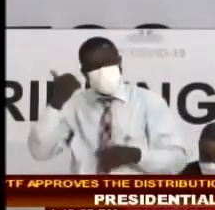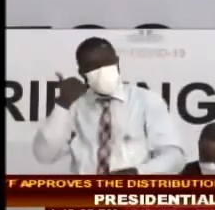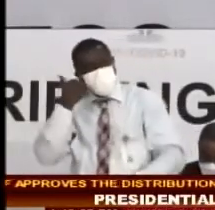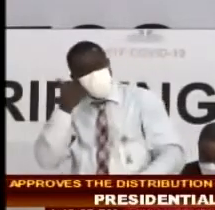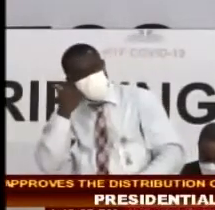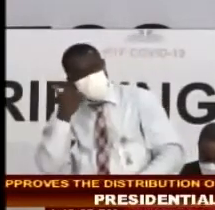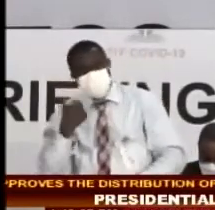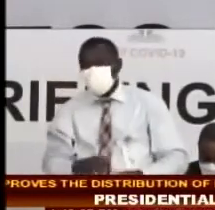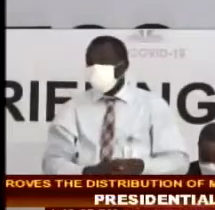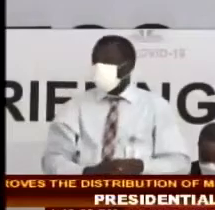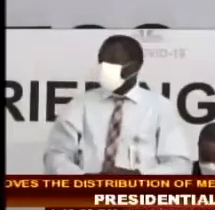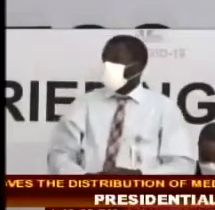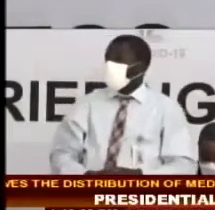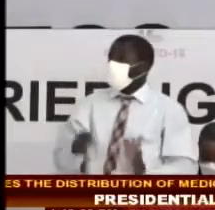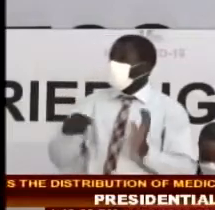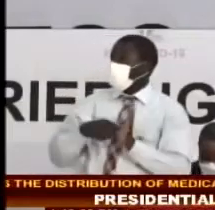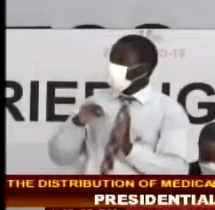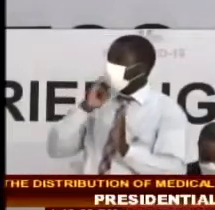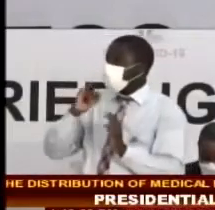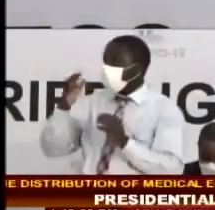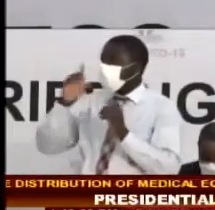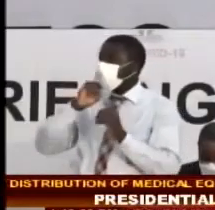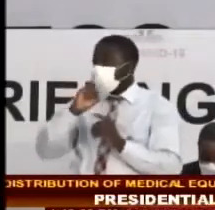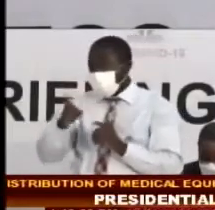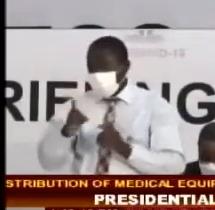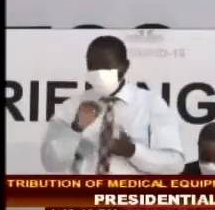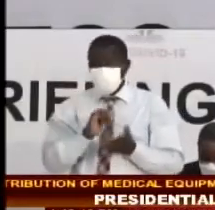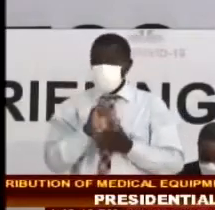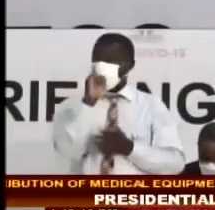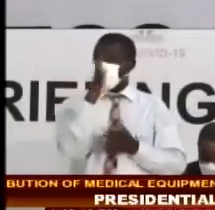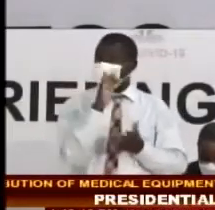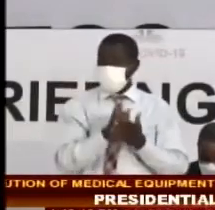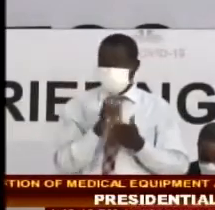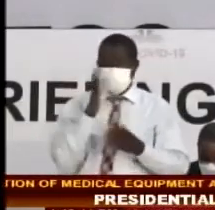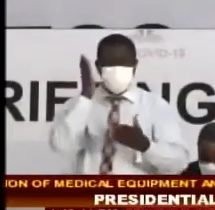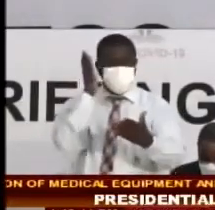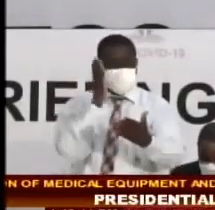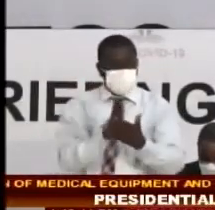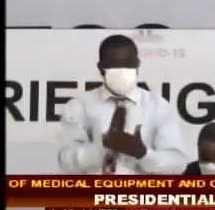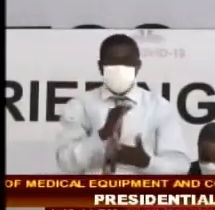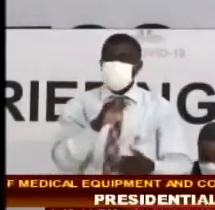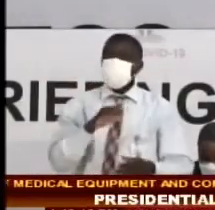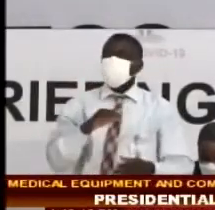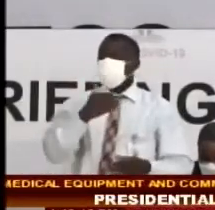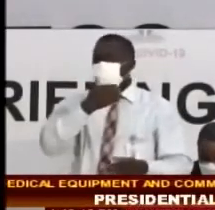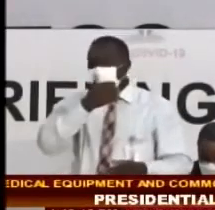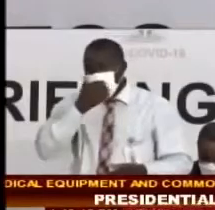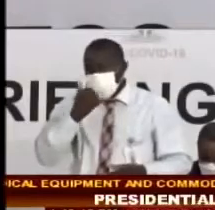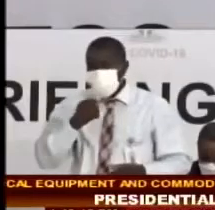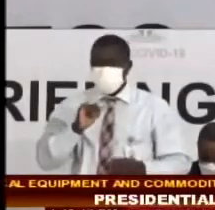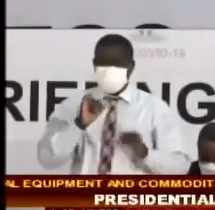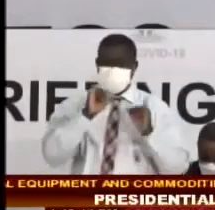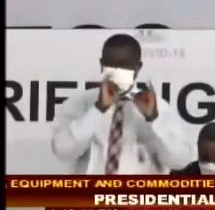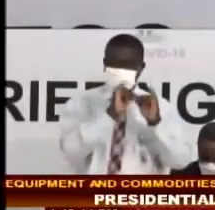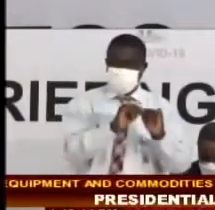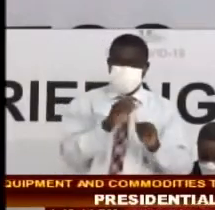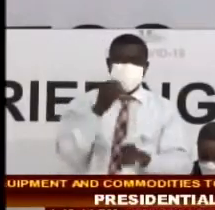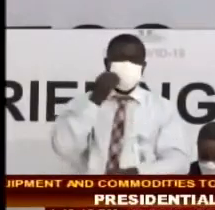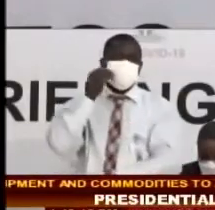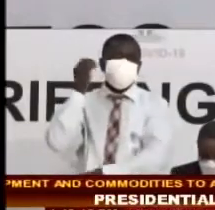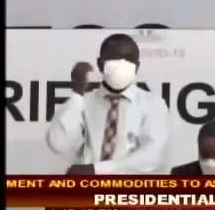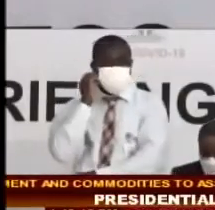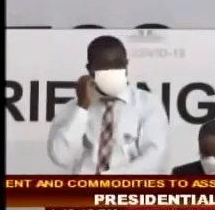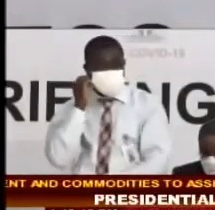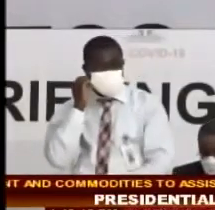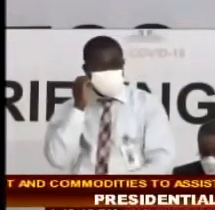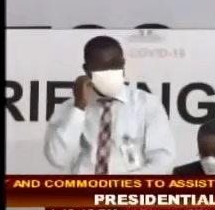cikin manyan abubuwan da zai dakatar da yaɗuwar wannan cutar shine wannan zama a gida ɗin. gwamnati ba